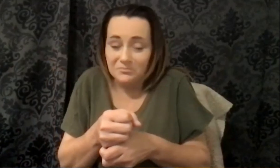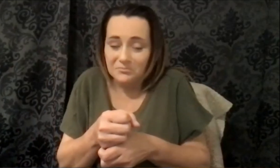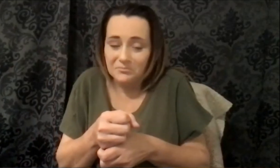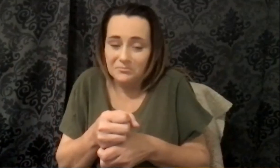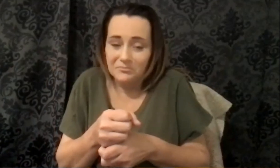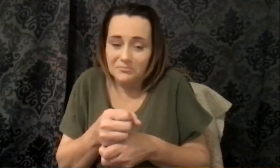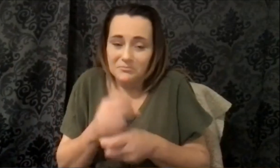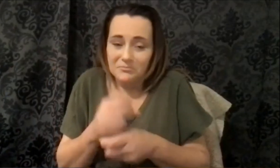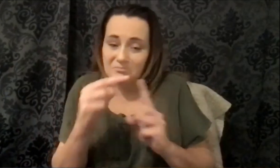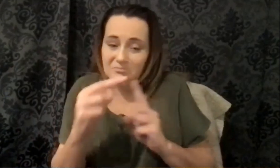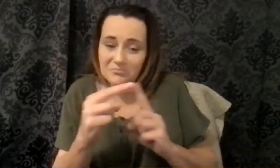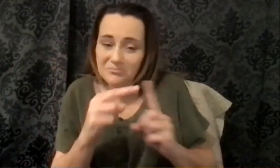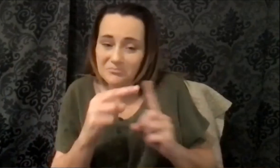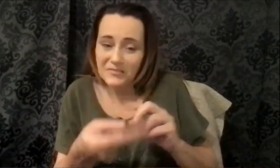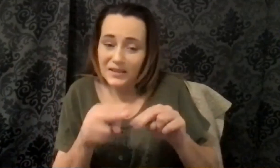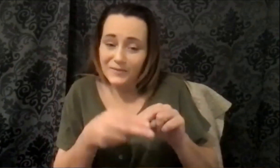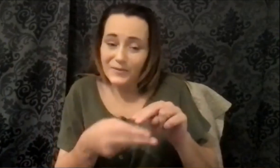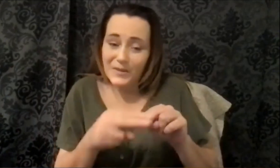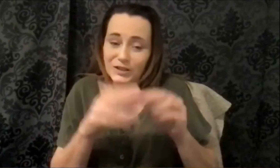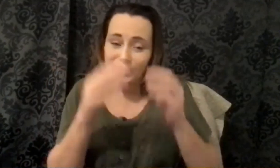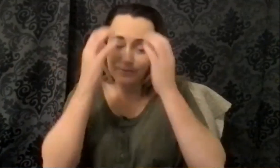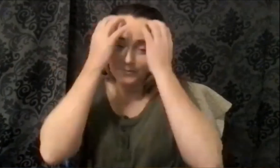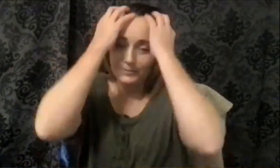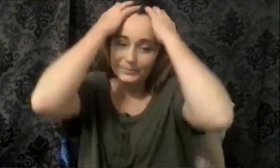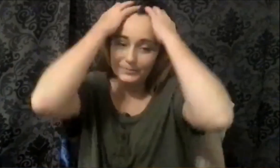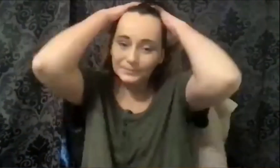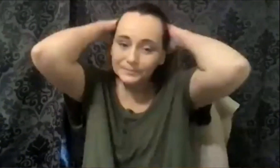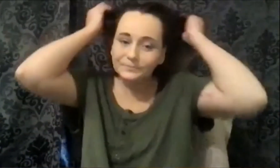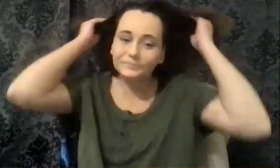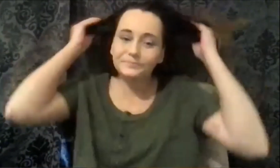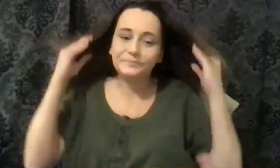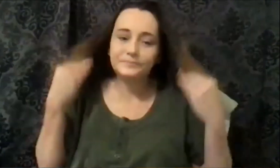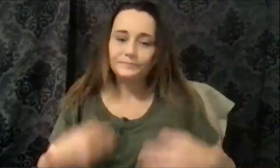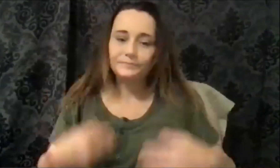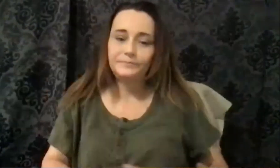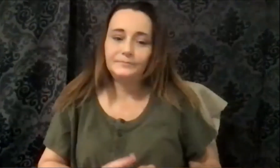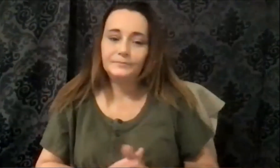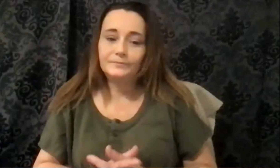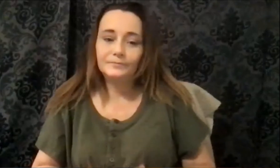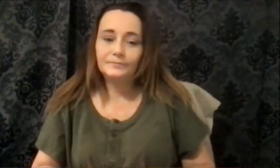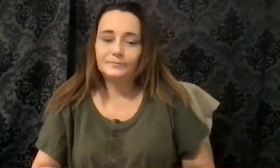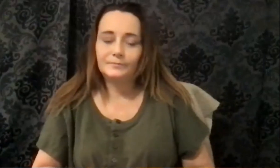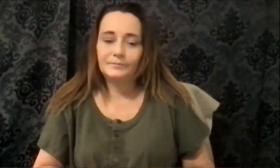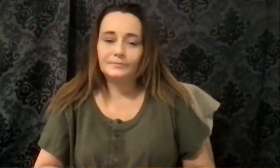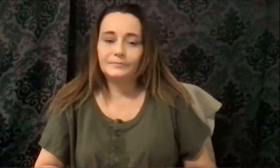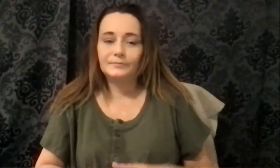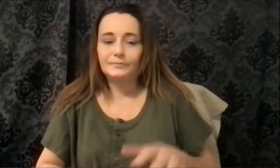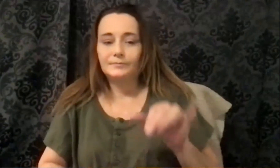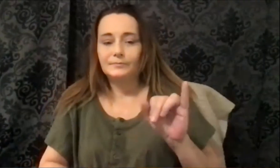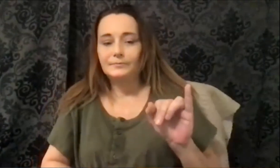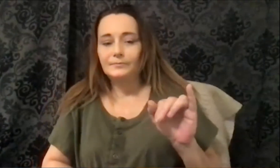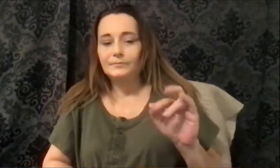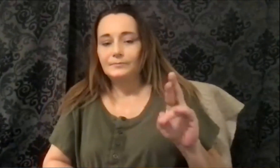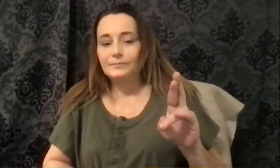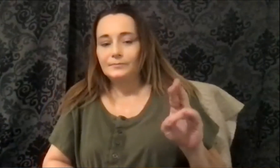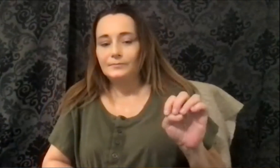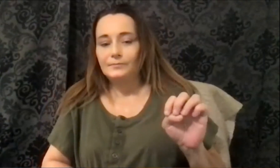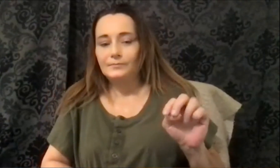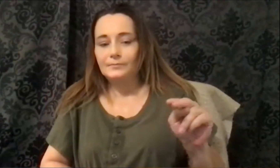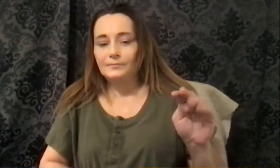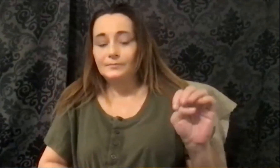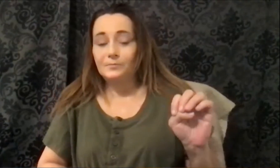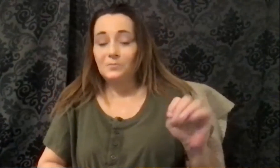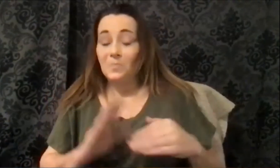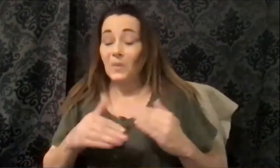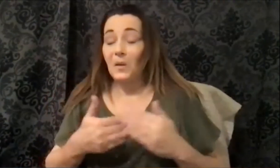with inflation and everything. Okay, well, alls I can